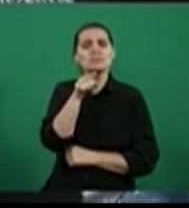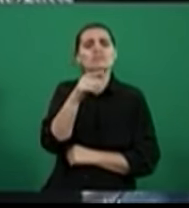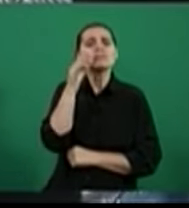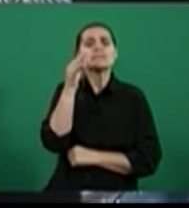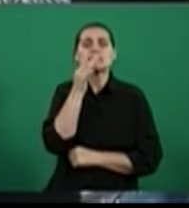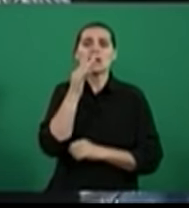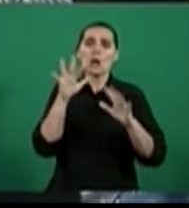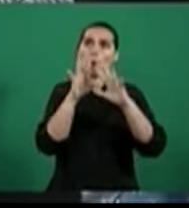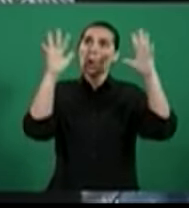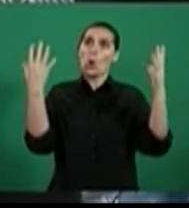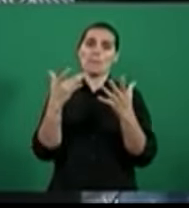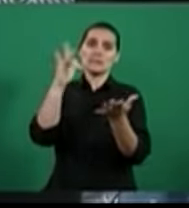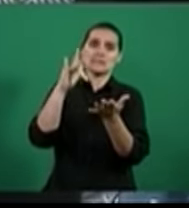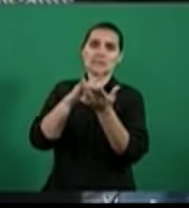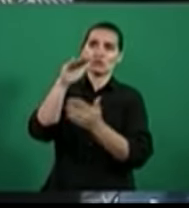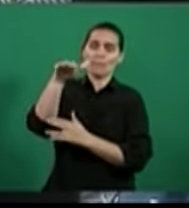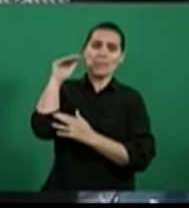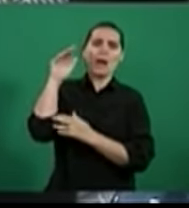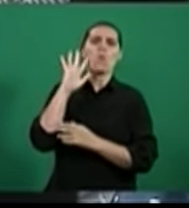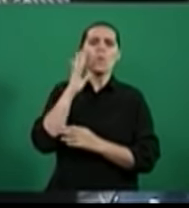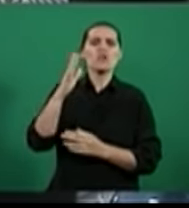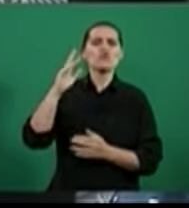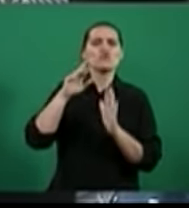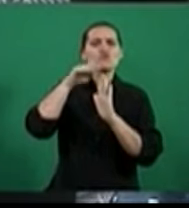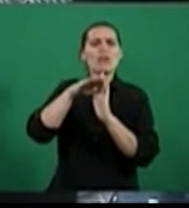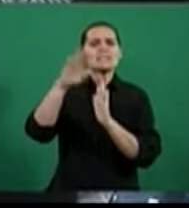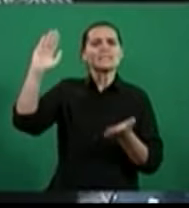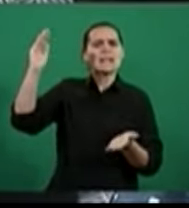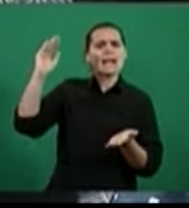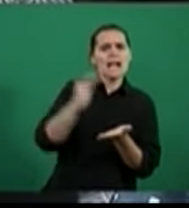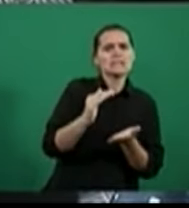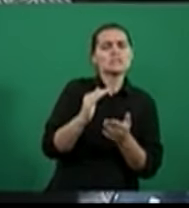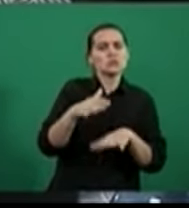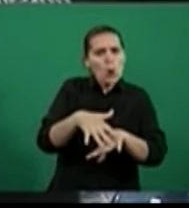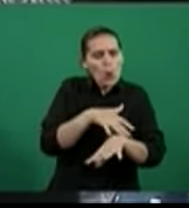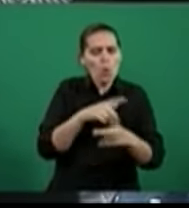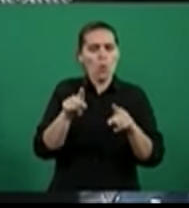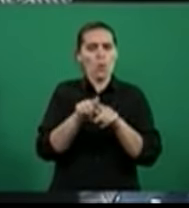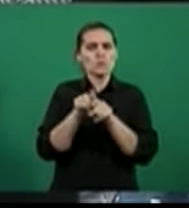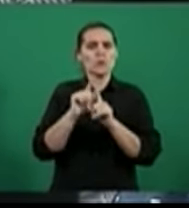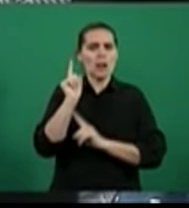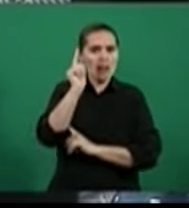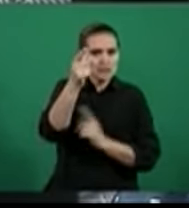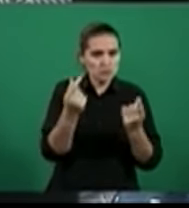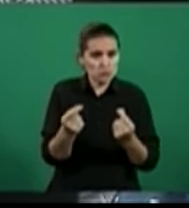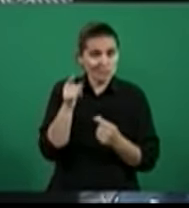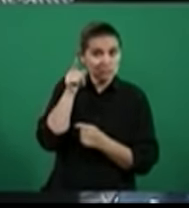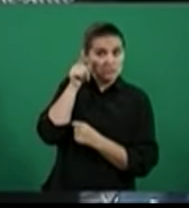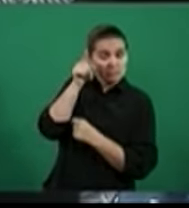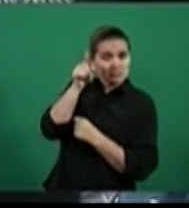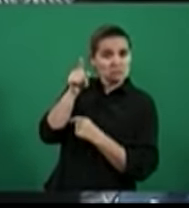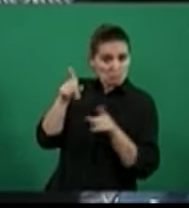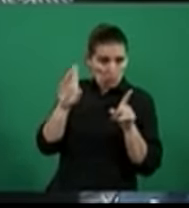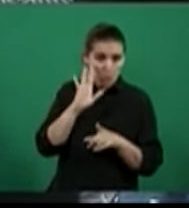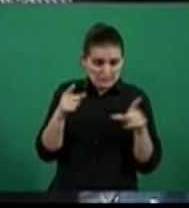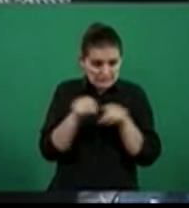banks are expected to cut rates at a slower pace and to start cutting at a later stage. Is this the scenario that is likely to play out in